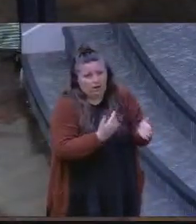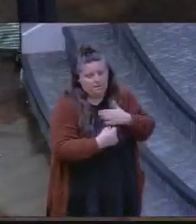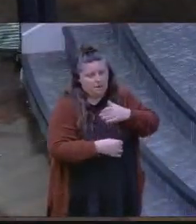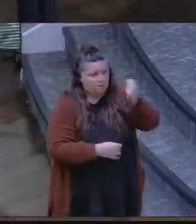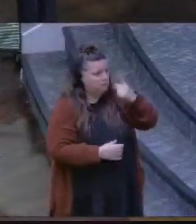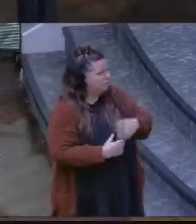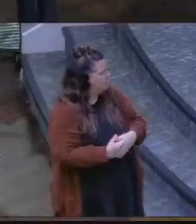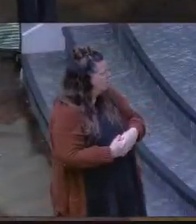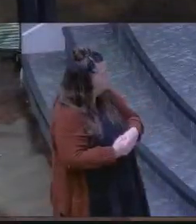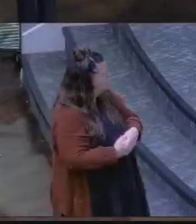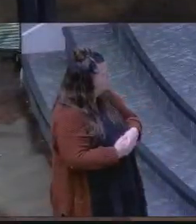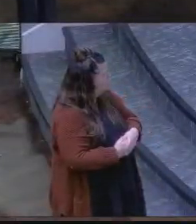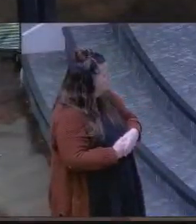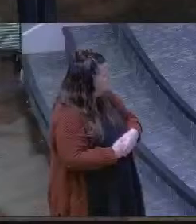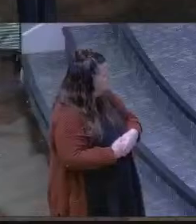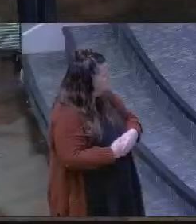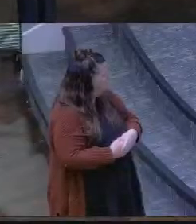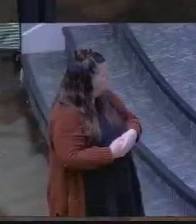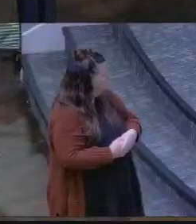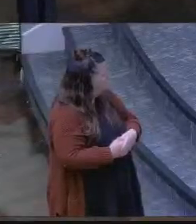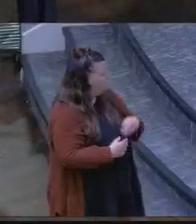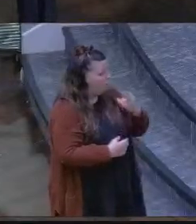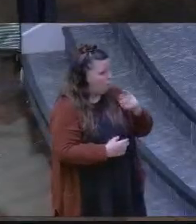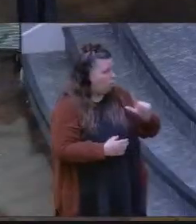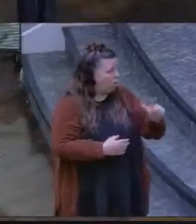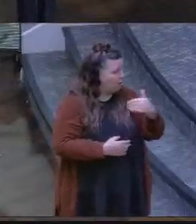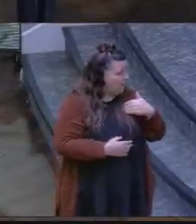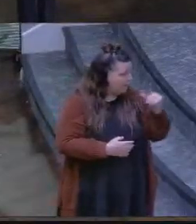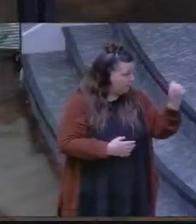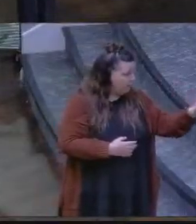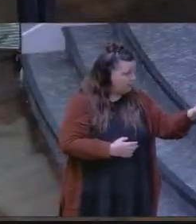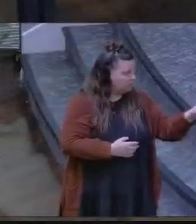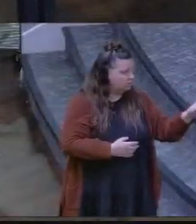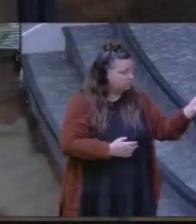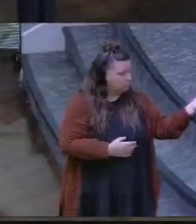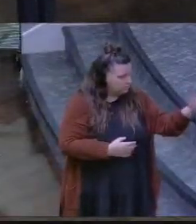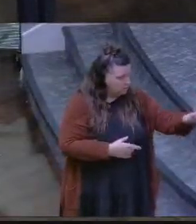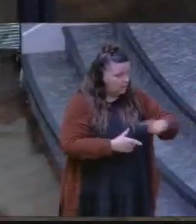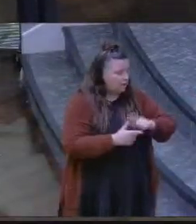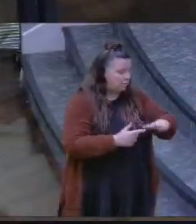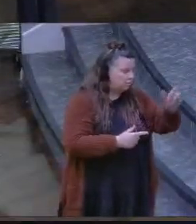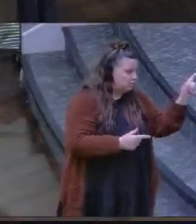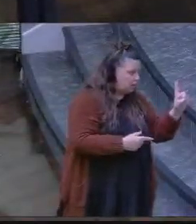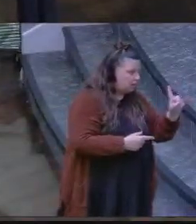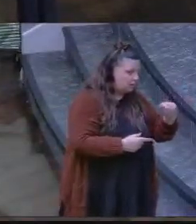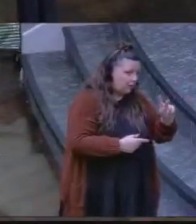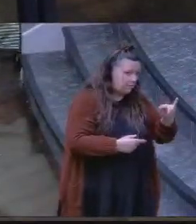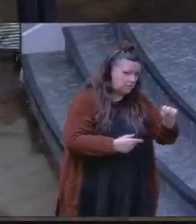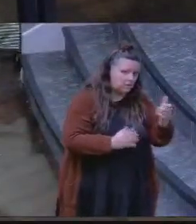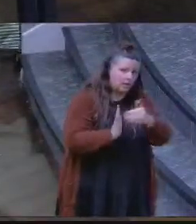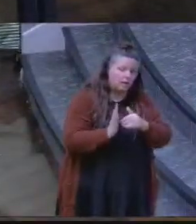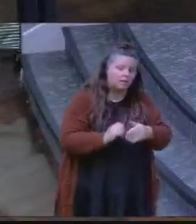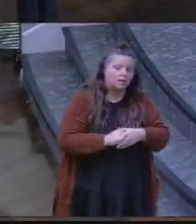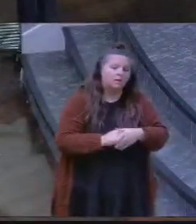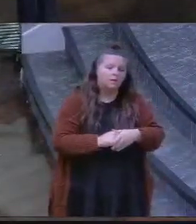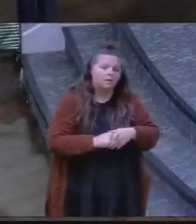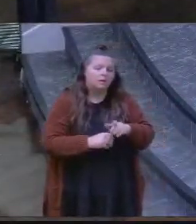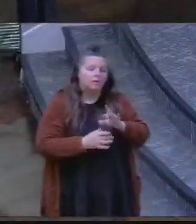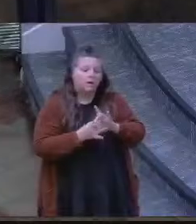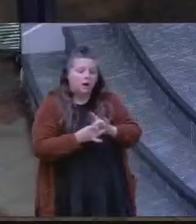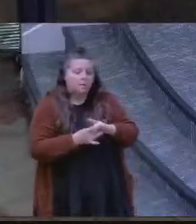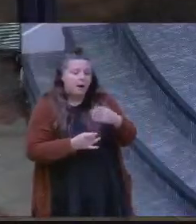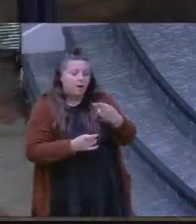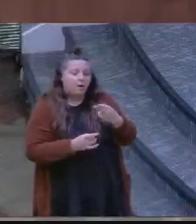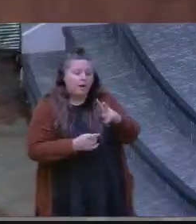Ms. Hall and Mr. Denson, I think you had questions, and then we'll come back to you, Ms. Davis. In reference to the HVAC renovation at